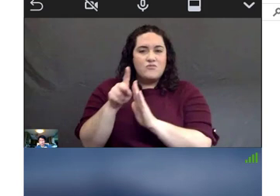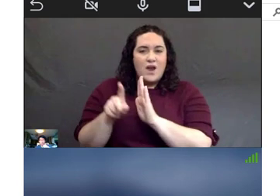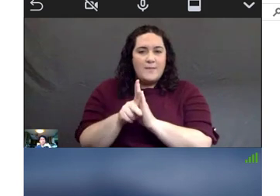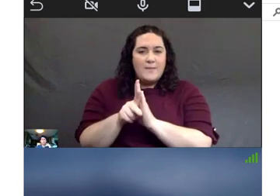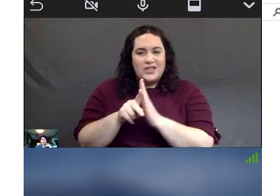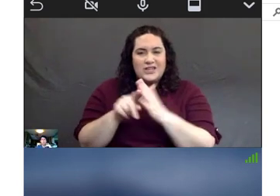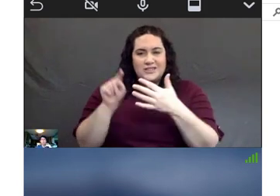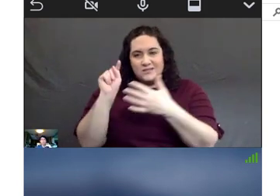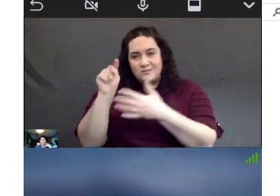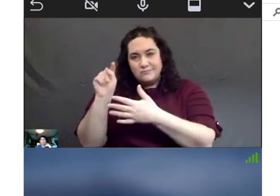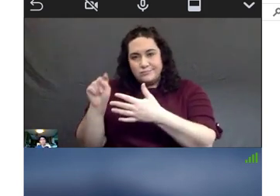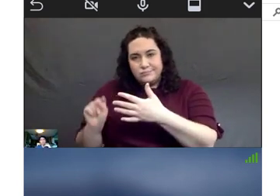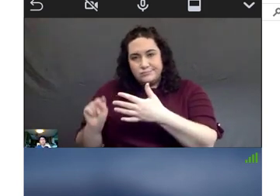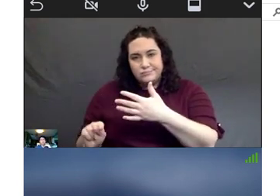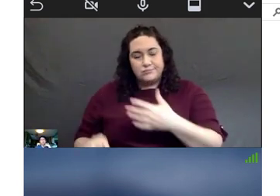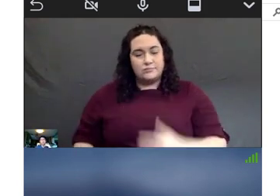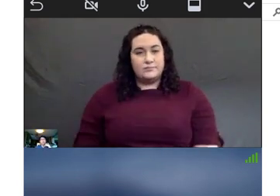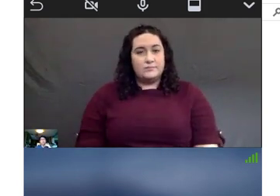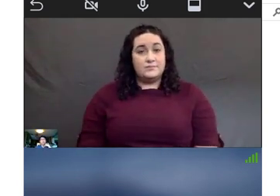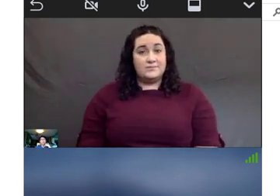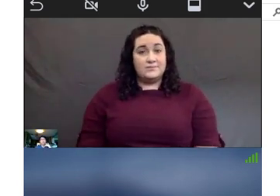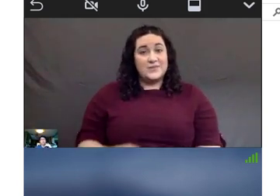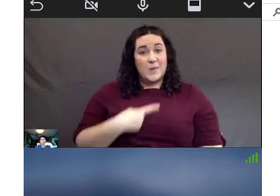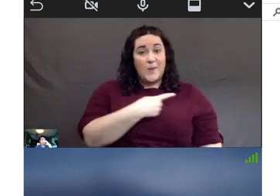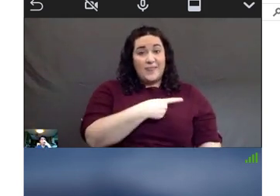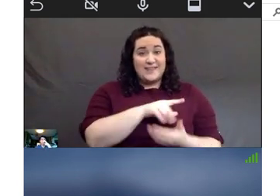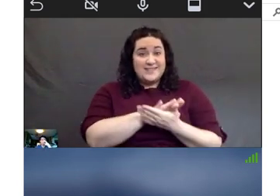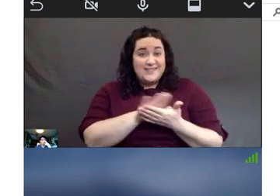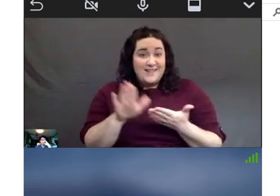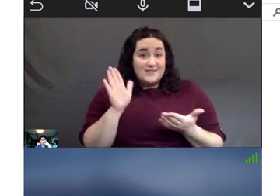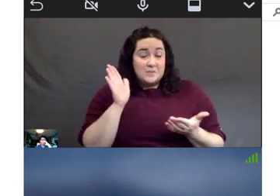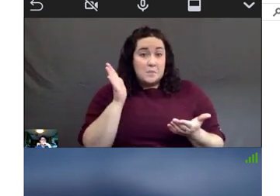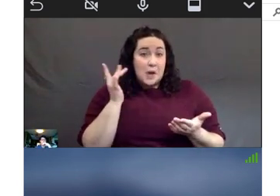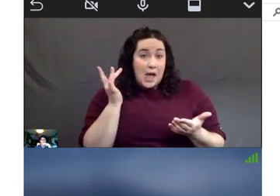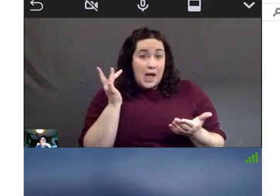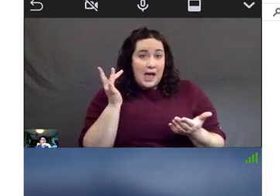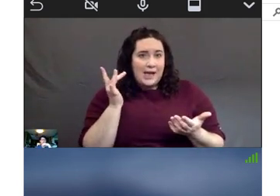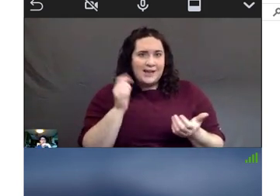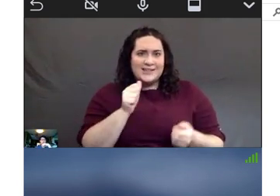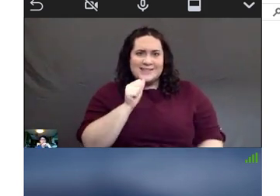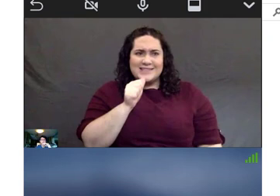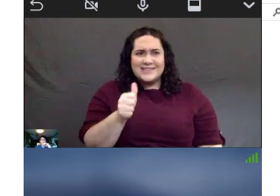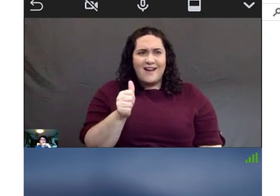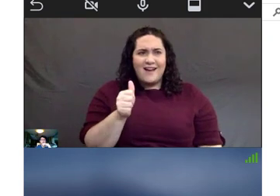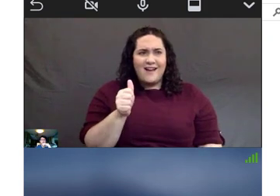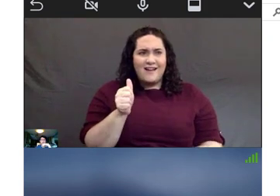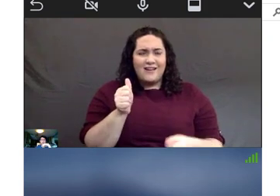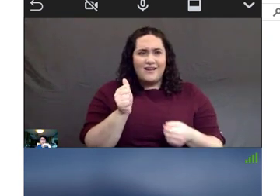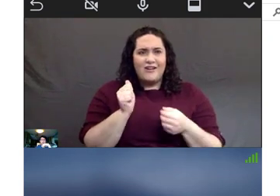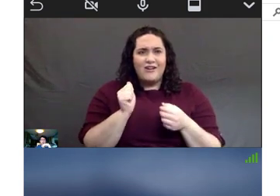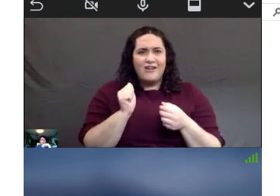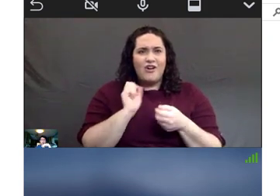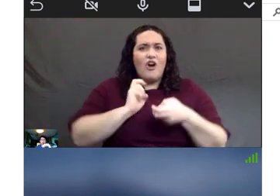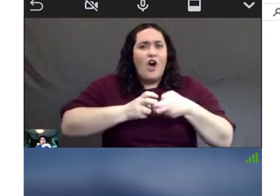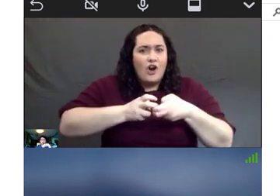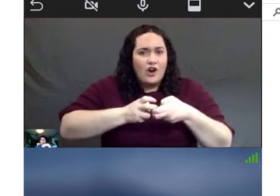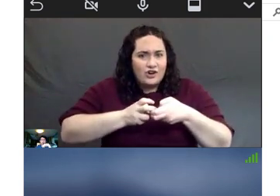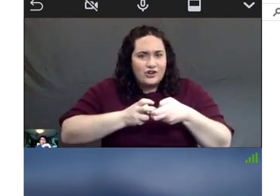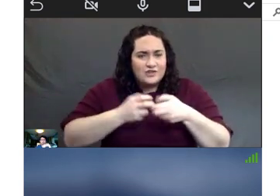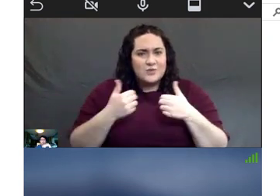because it's not difficult to have thermocouples or some sort of temperature measurement device at the inlet and